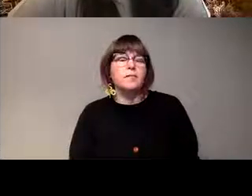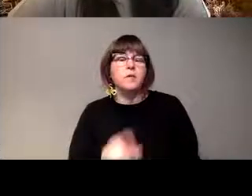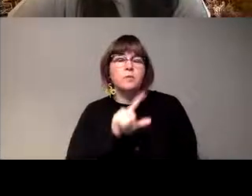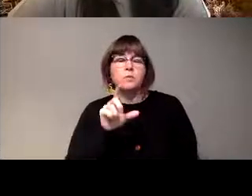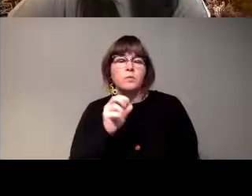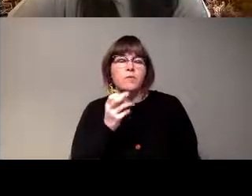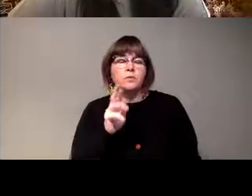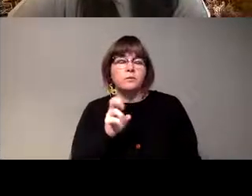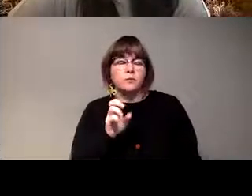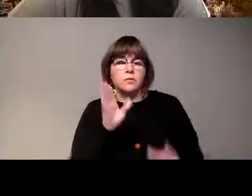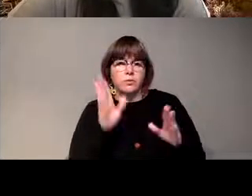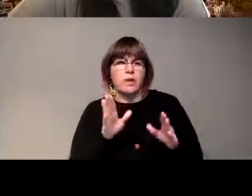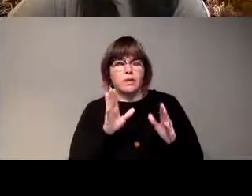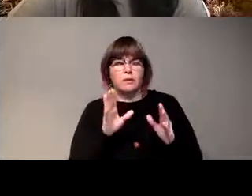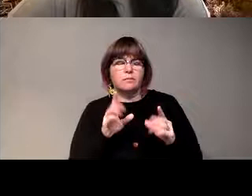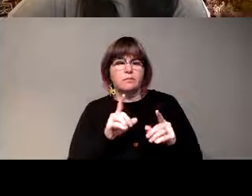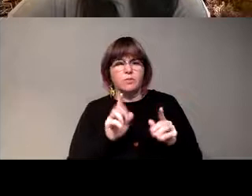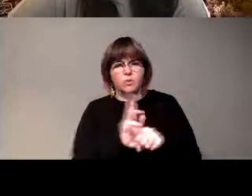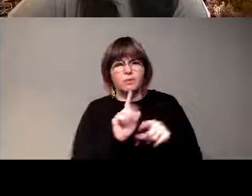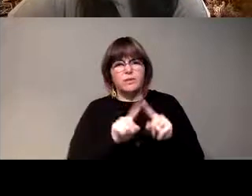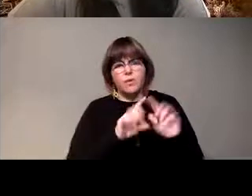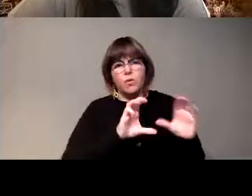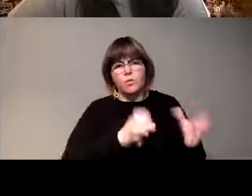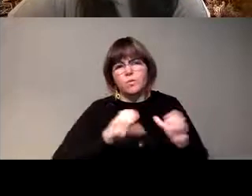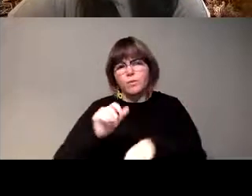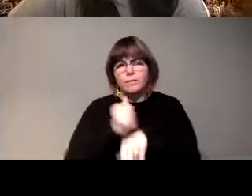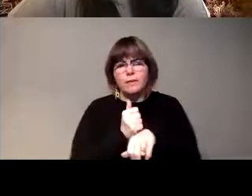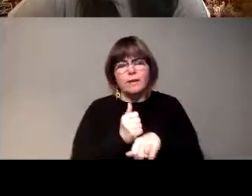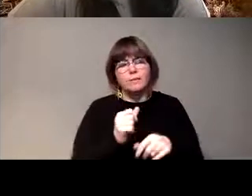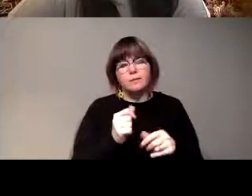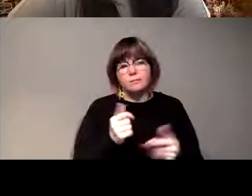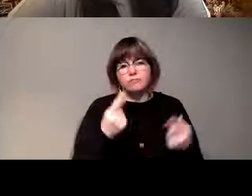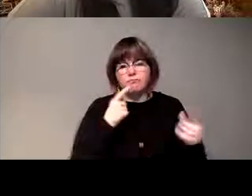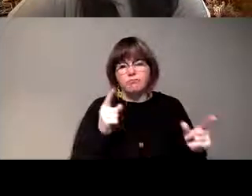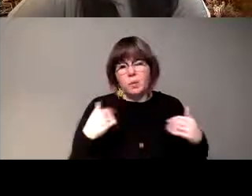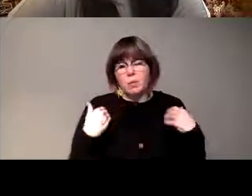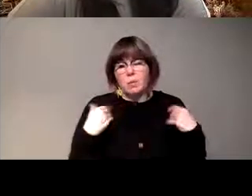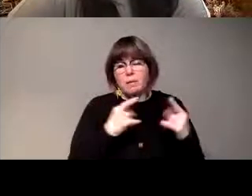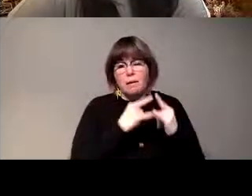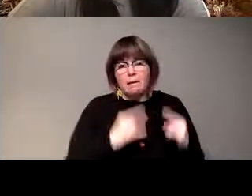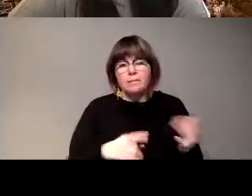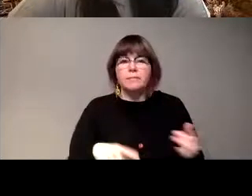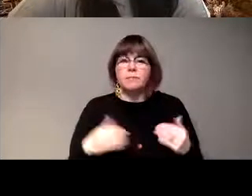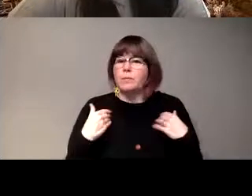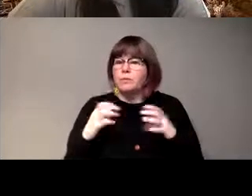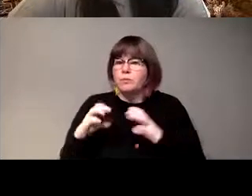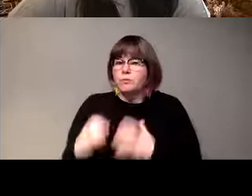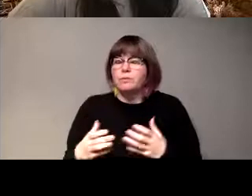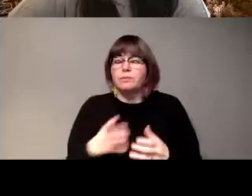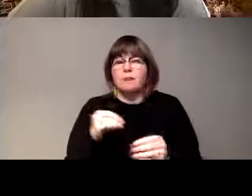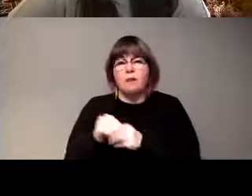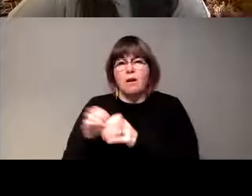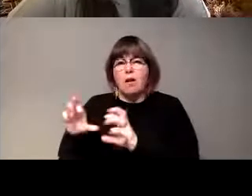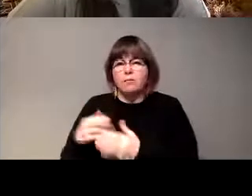to use in different kinds of group settings. It works very well at youth camps as well as with youth groups and in the